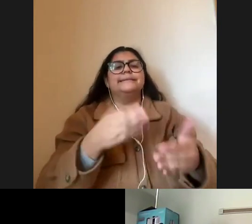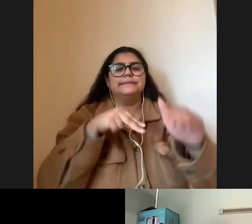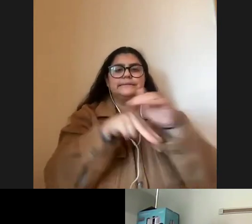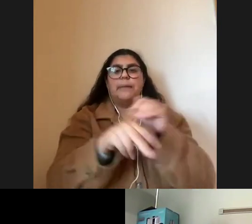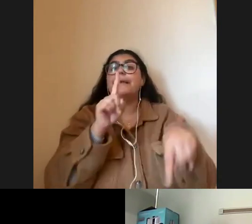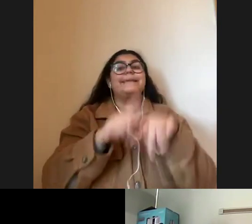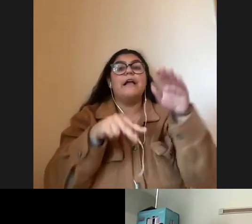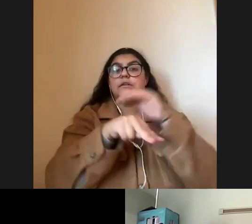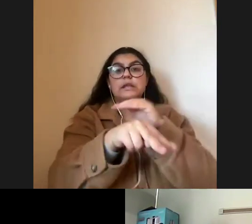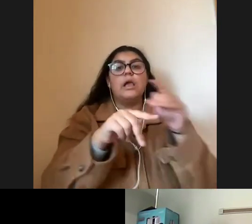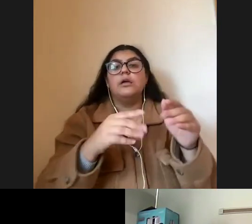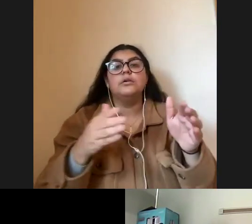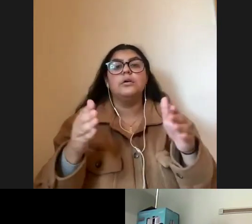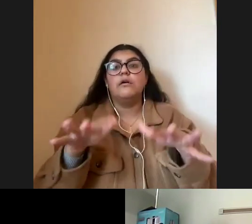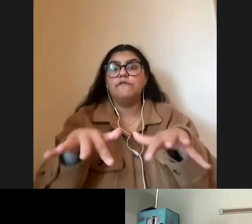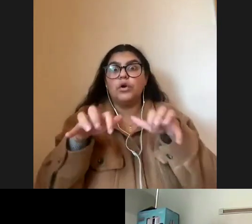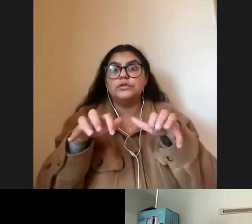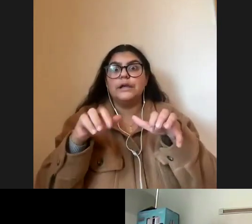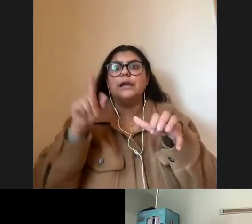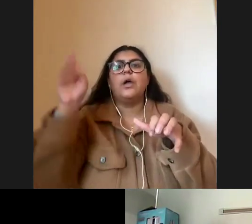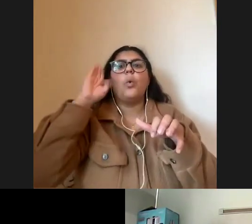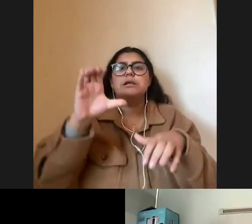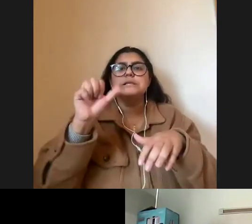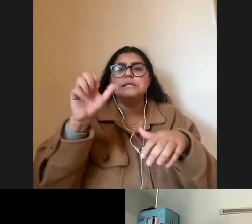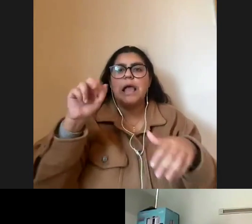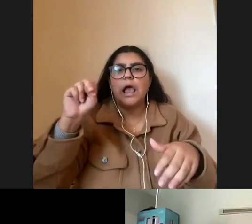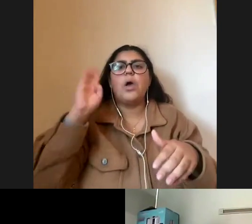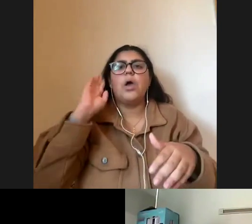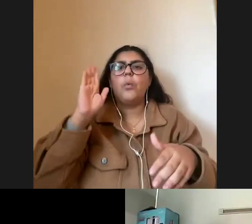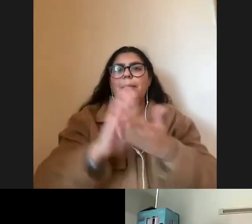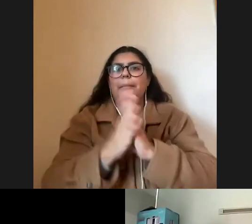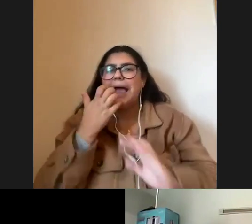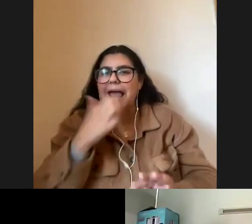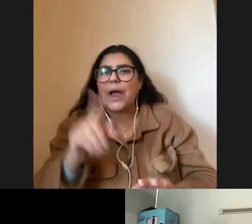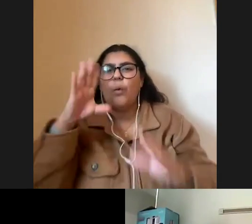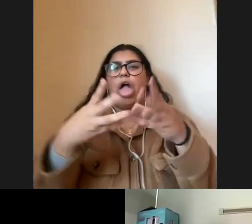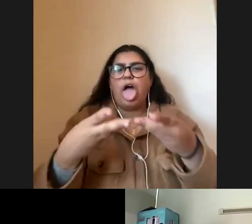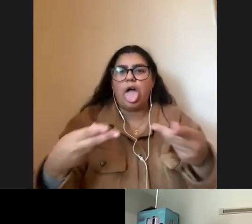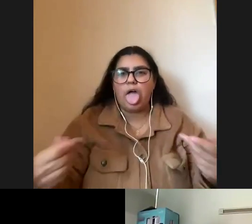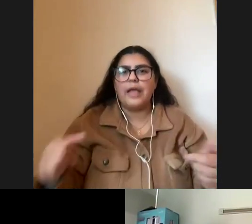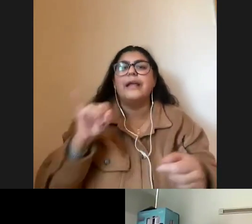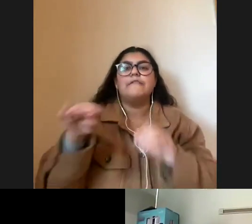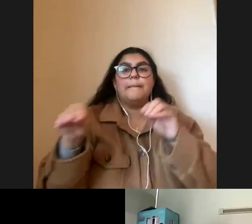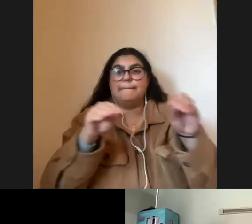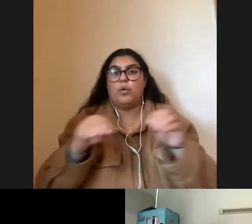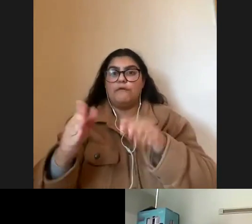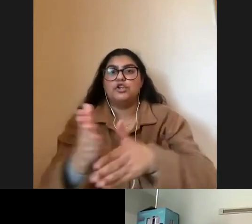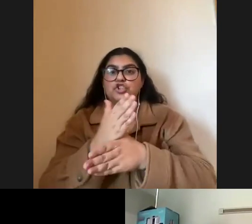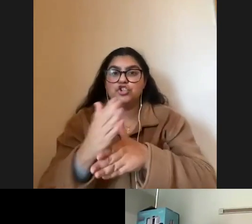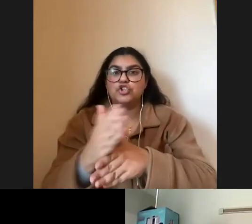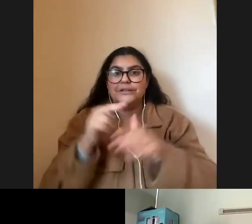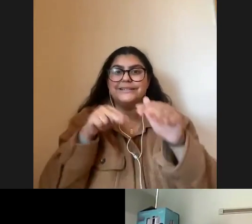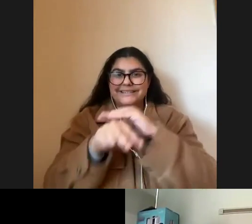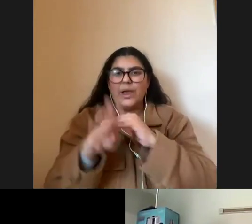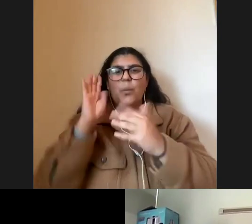the scanner gets really hot, so the fish will thaw. And if you move during the scanning process, much like at the doctor's office, if you move during the scanning process, you'll